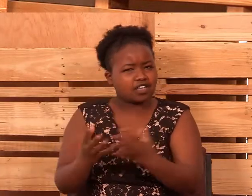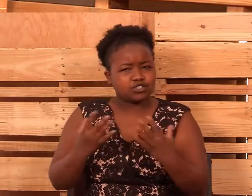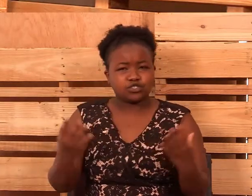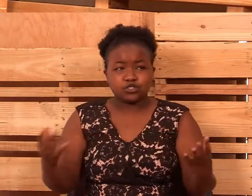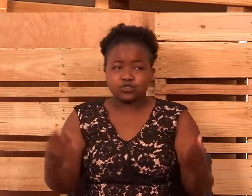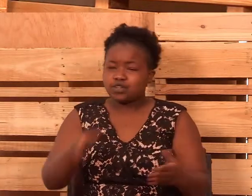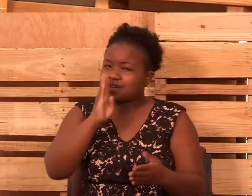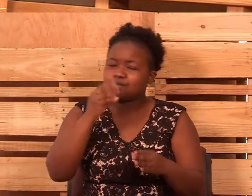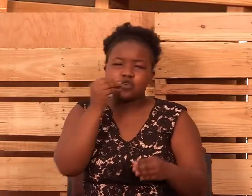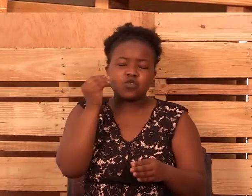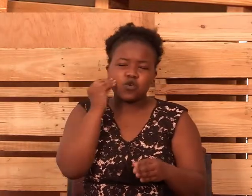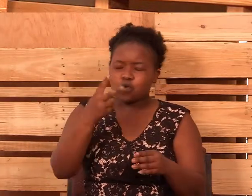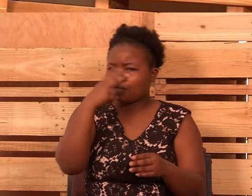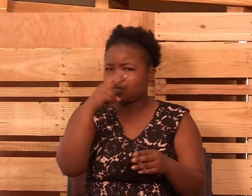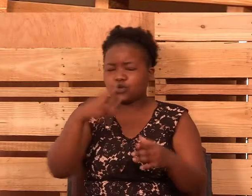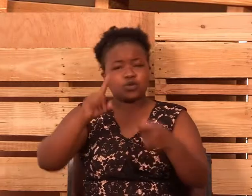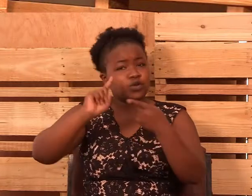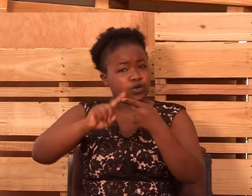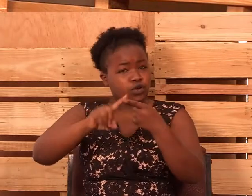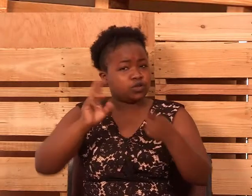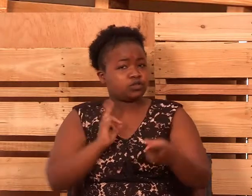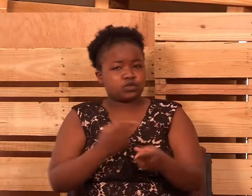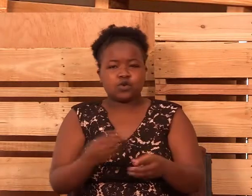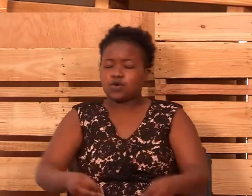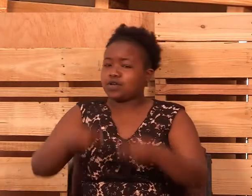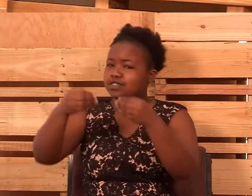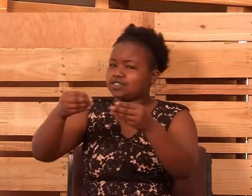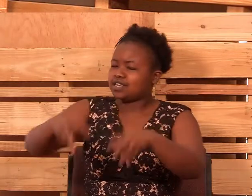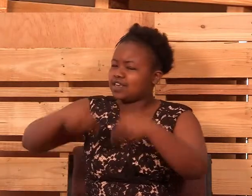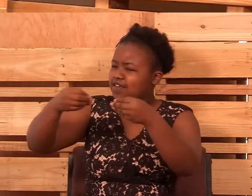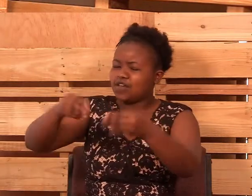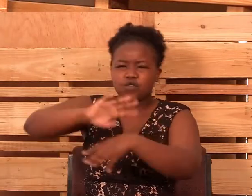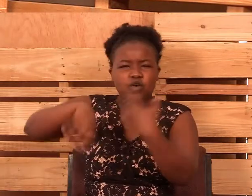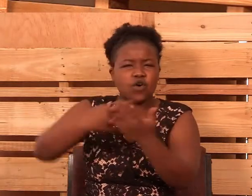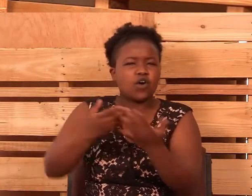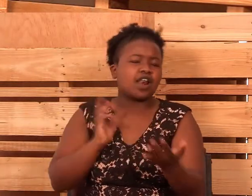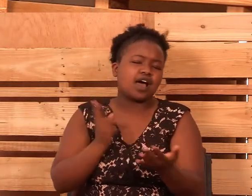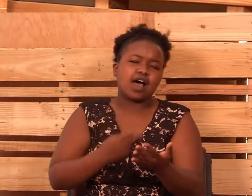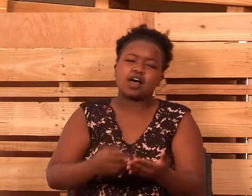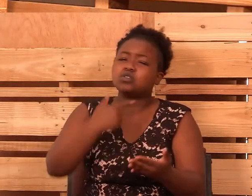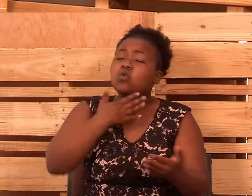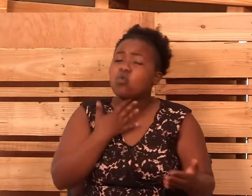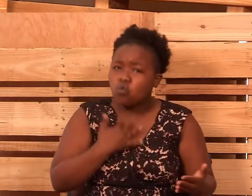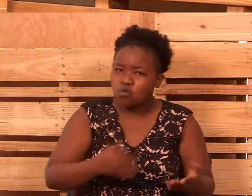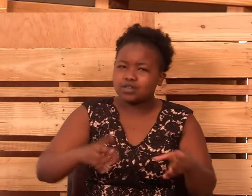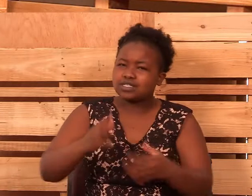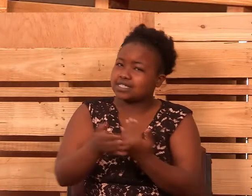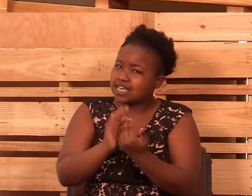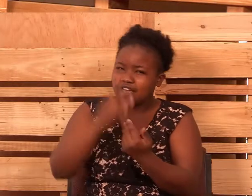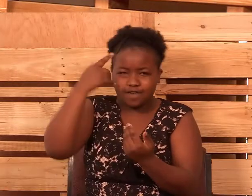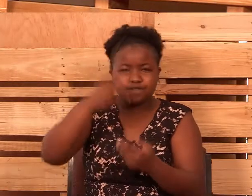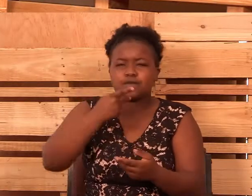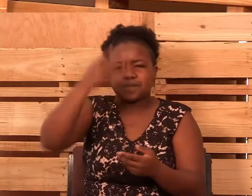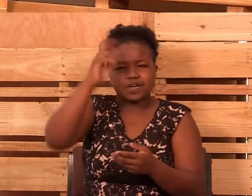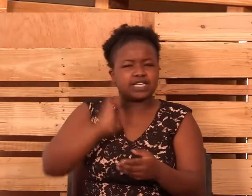have been at home, you have watched over us. You have provided all that we needed. You have taken care even of our parents.